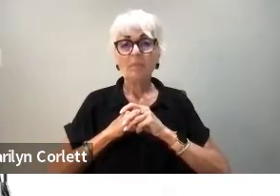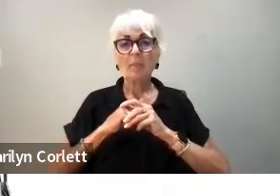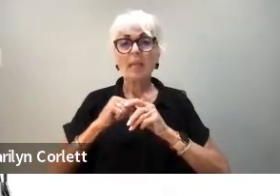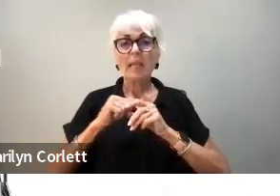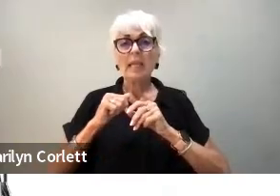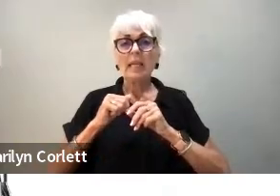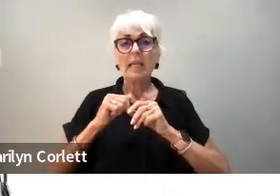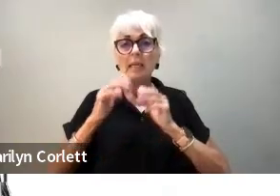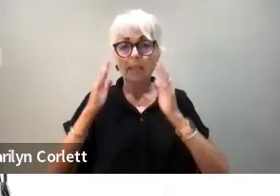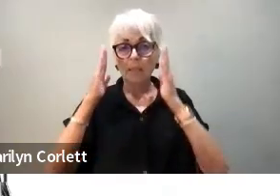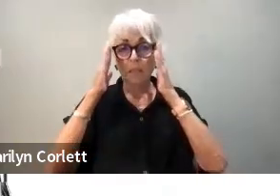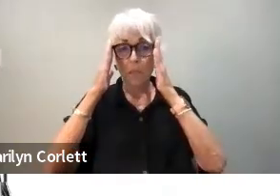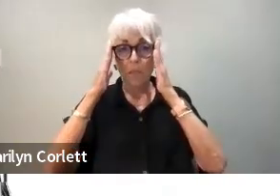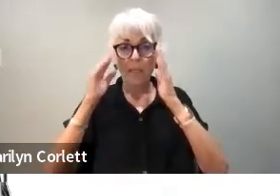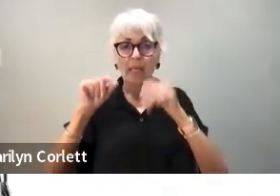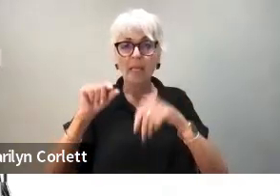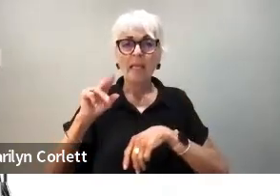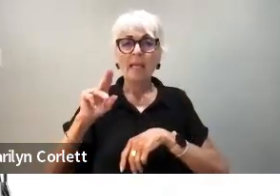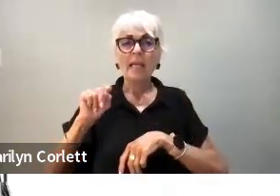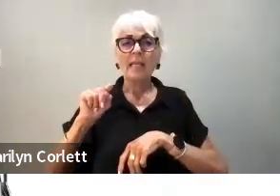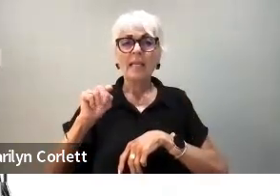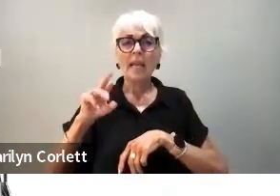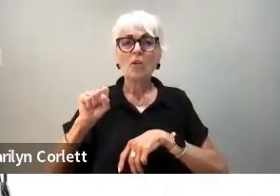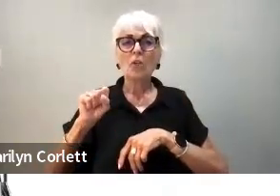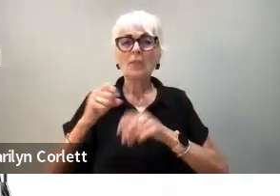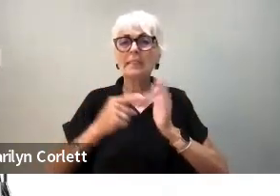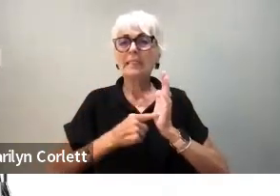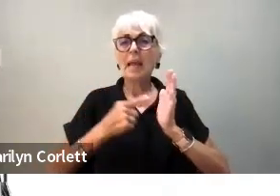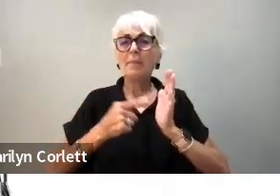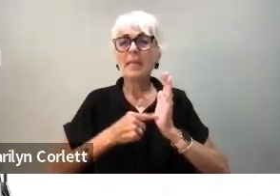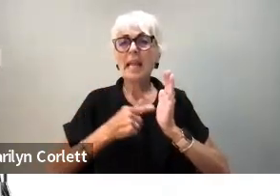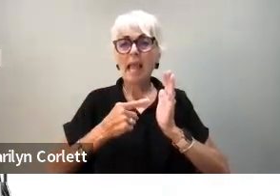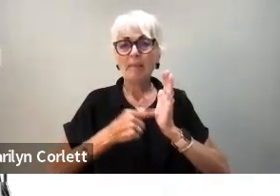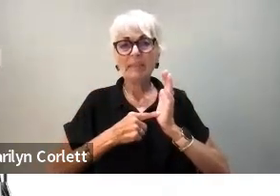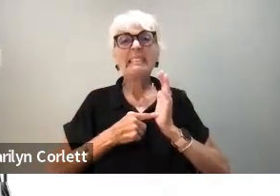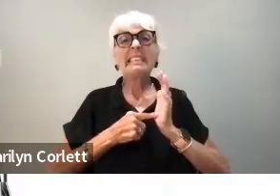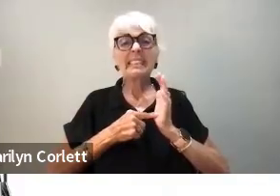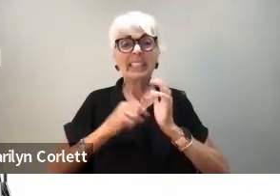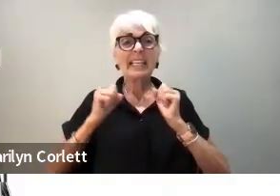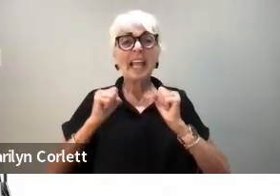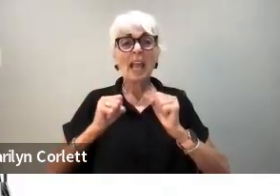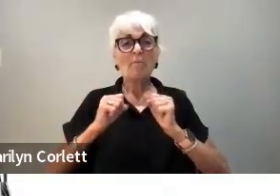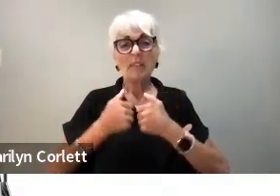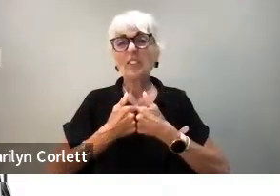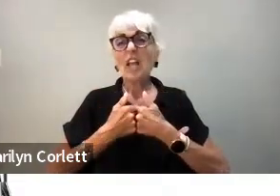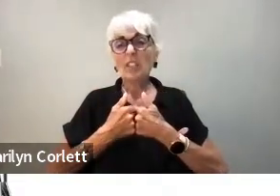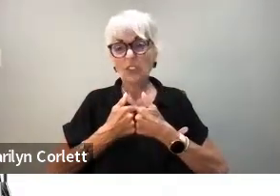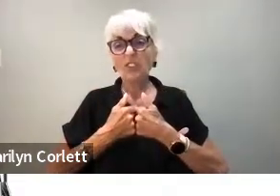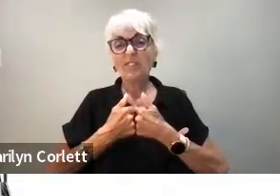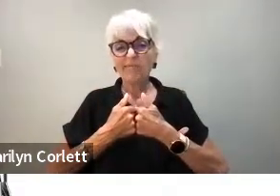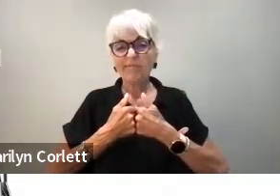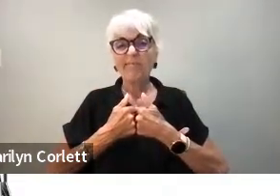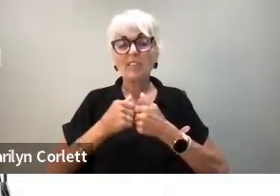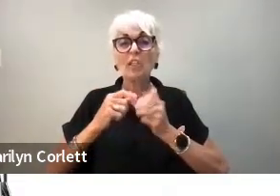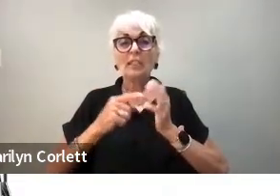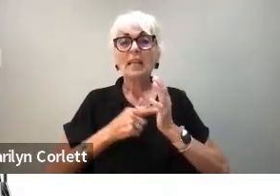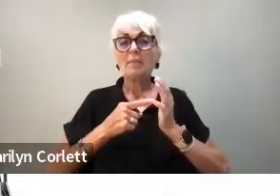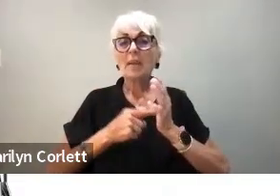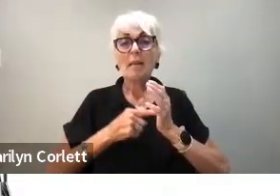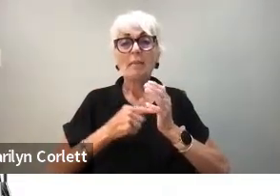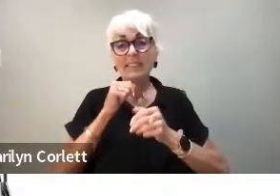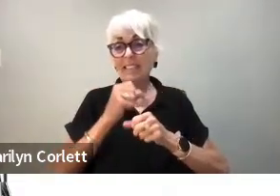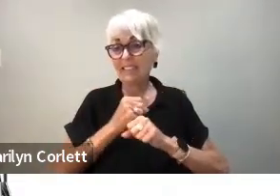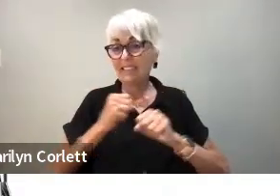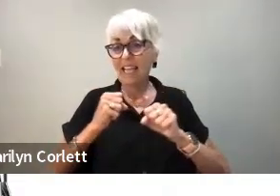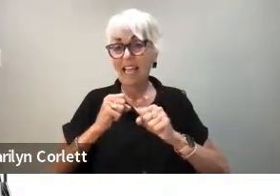So the gutters sometimes can be definitely challenged to get to. Sometimes it can be unsafe for